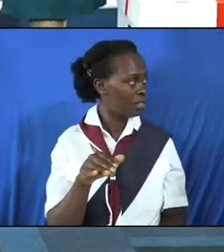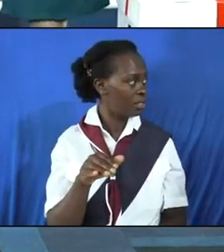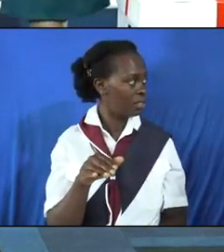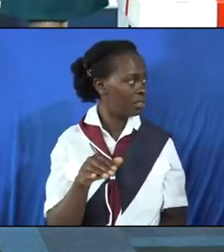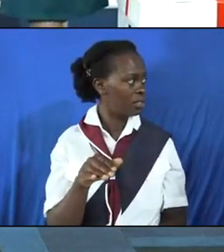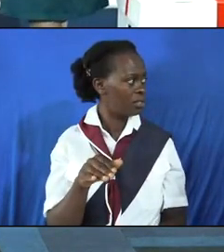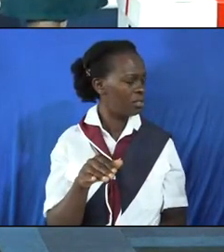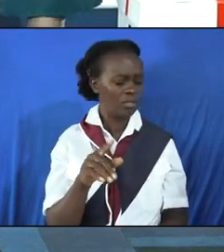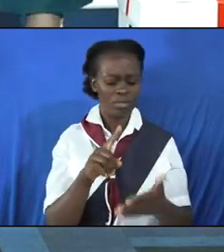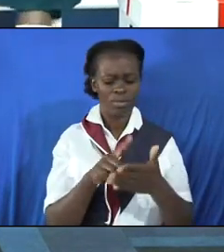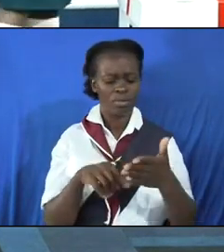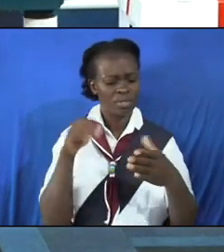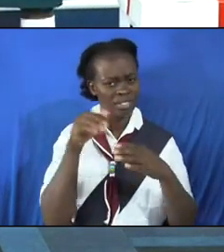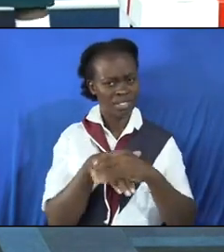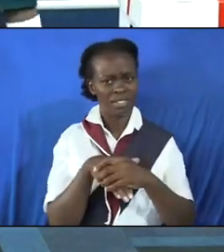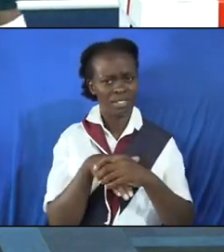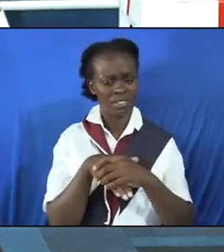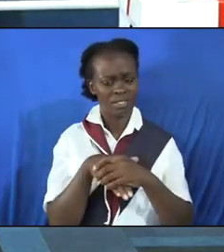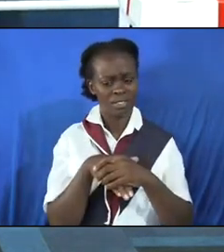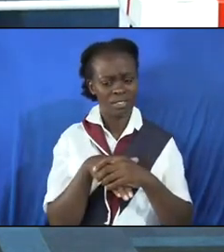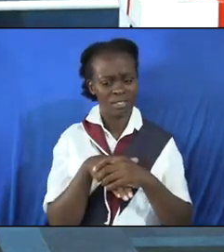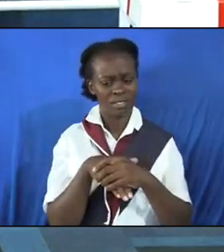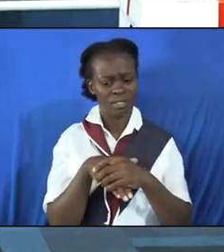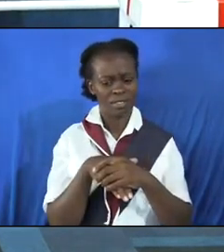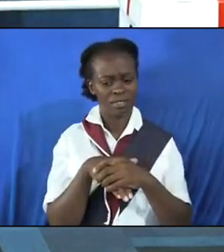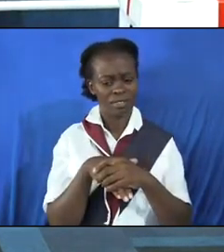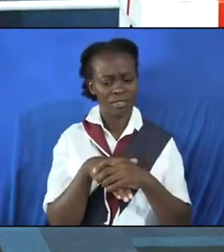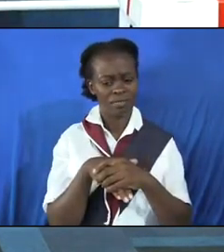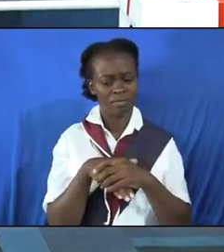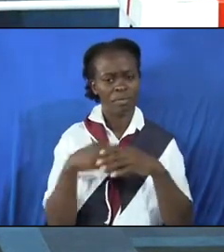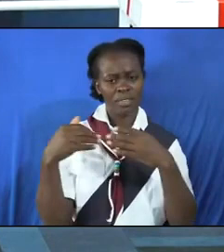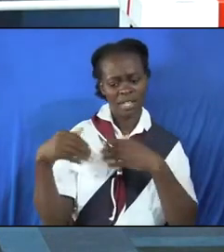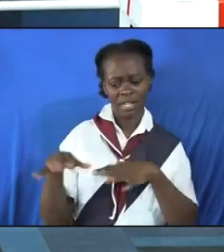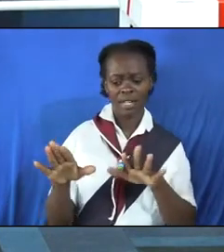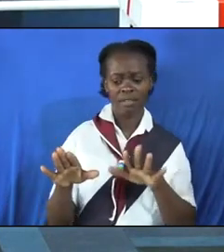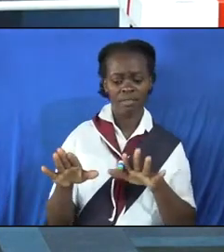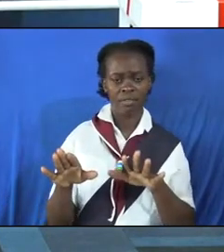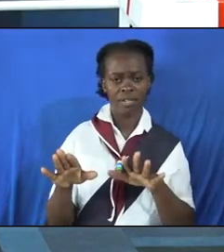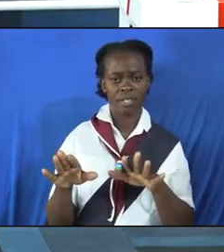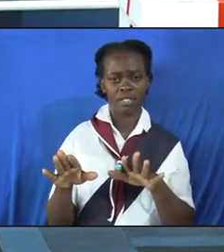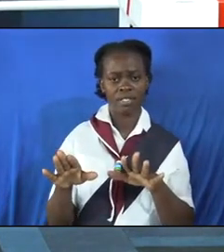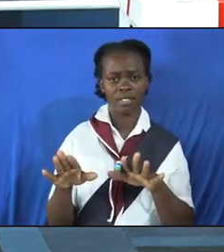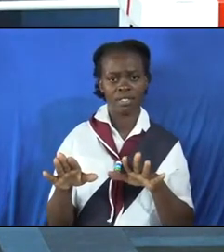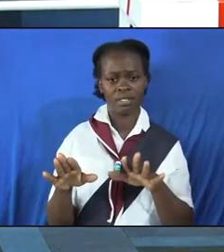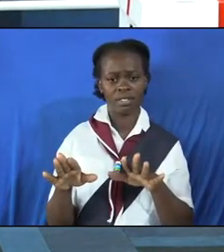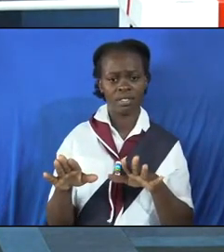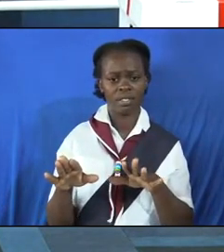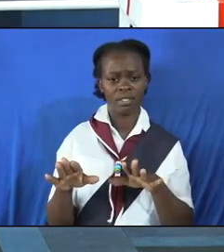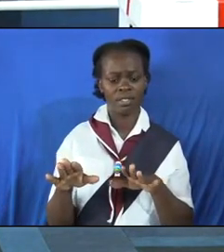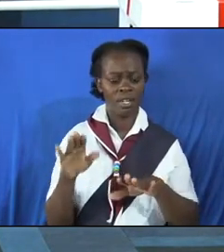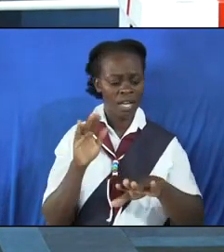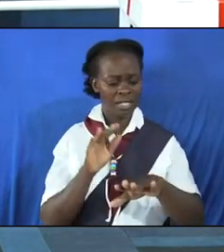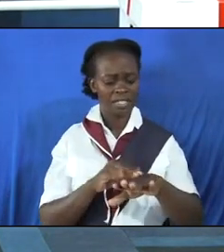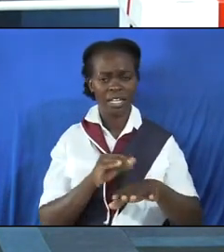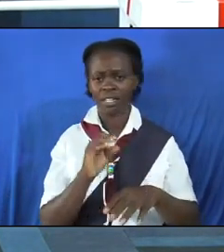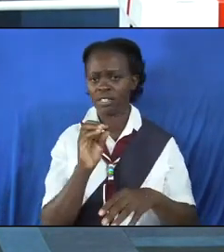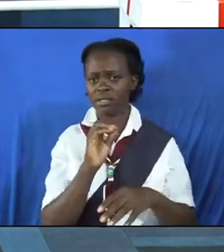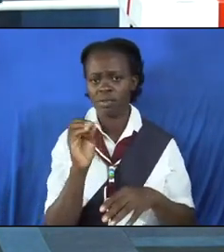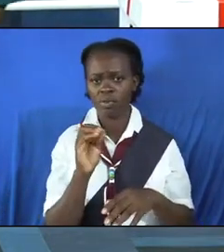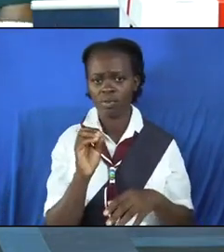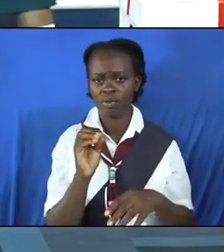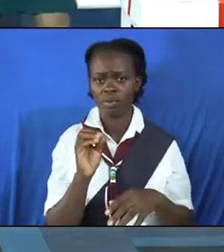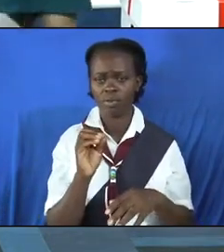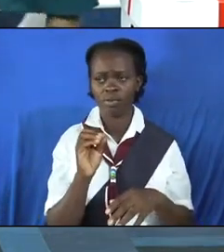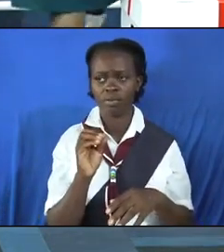I wonder what is in it. Let's just leave it like that. It's not good to ignore signs, you know. Let's see how it